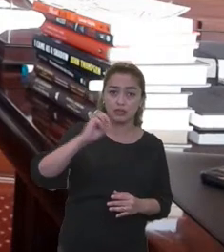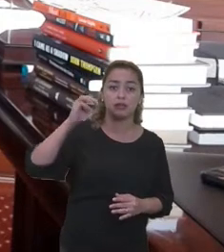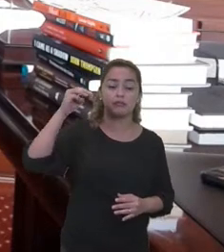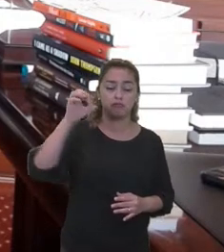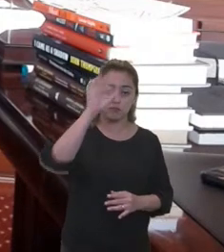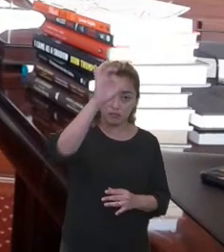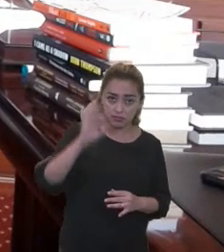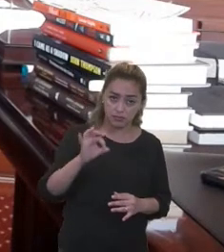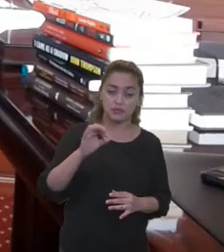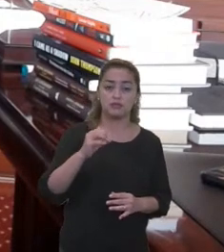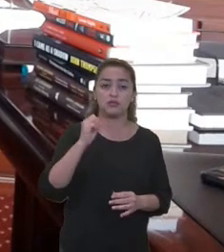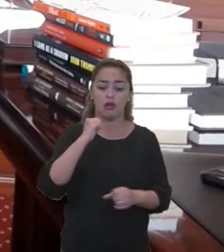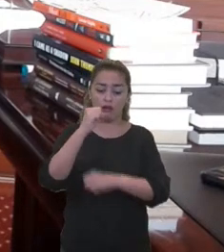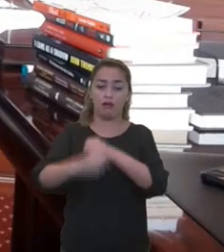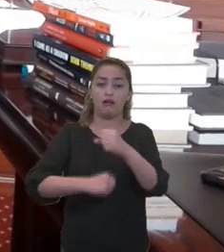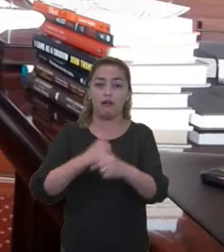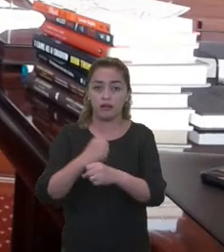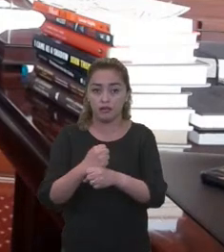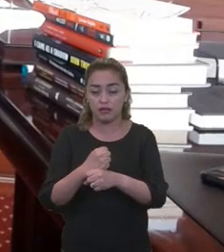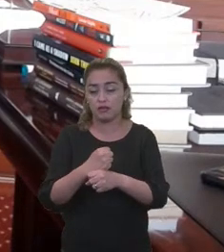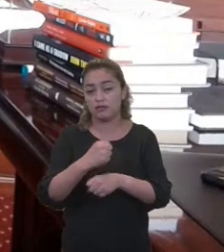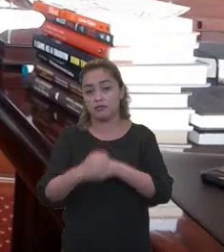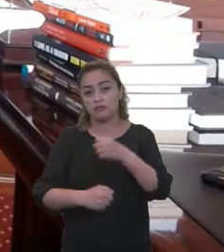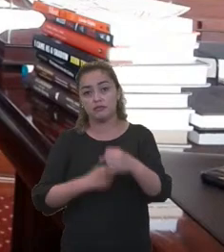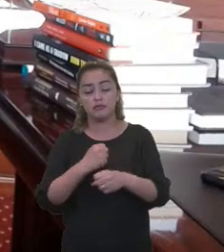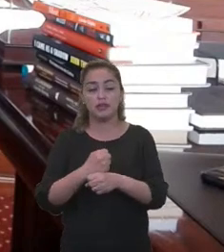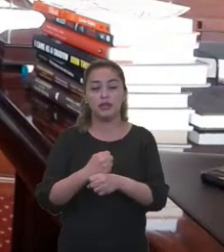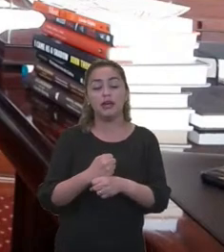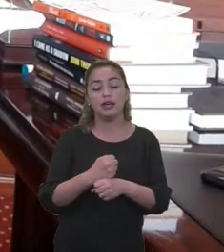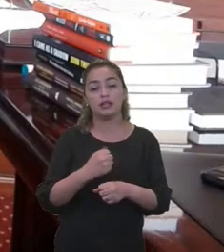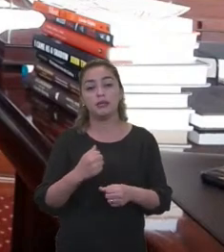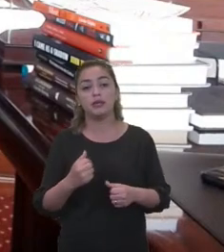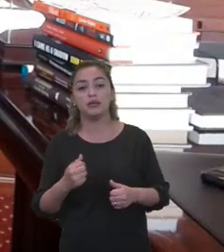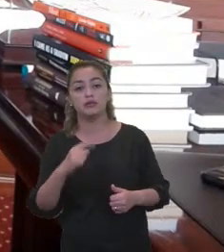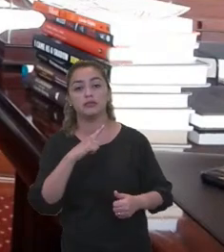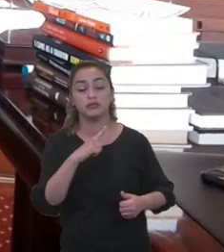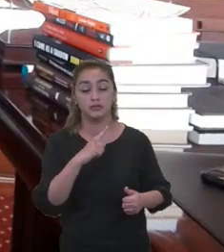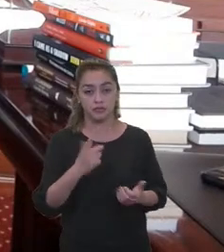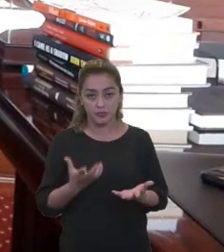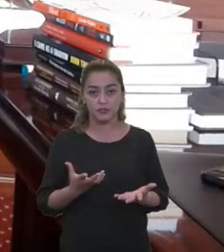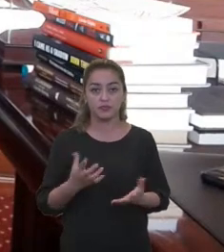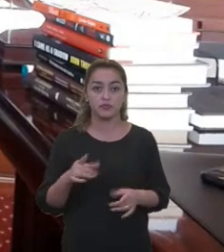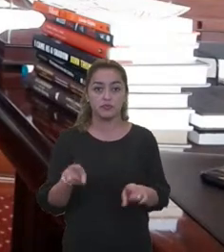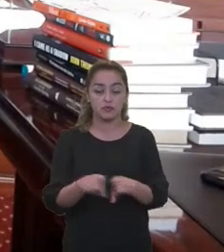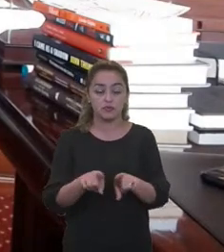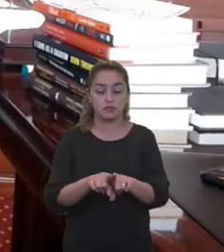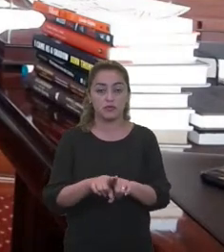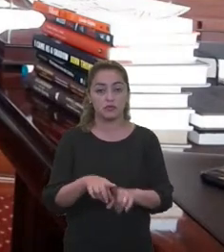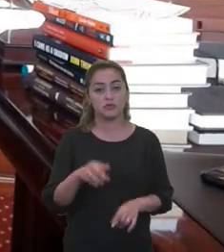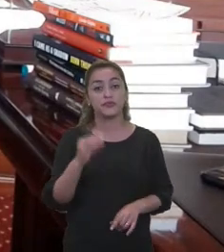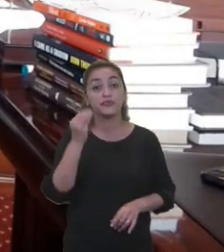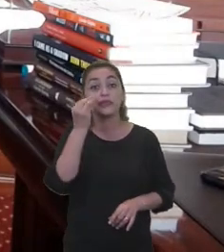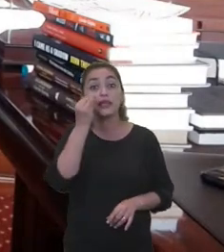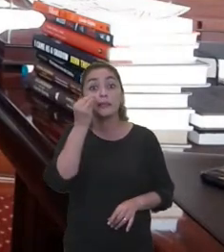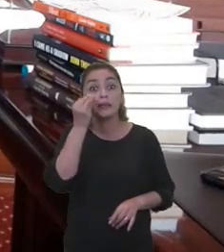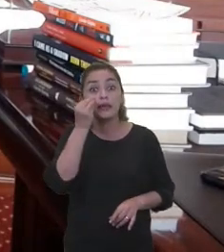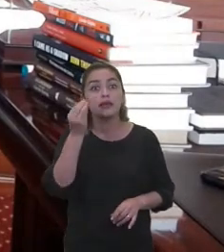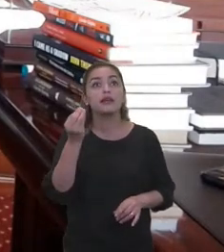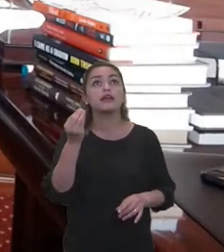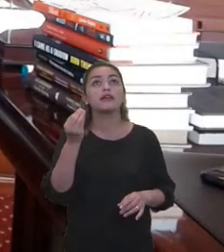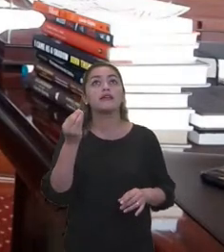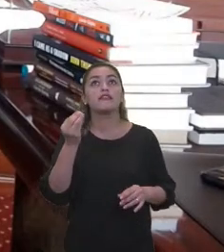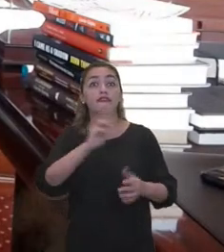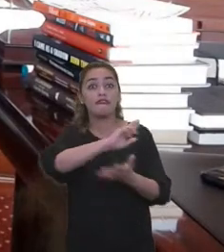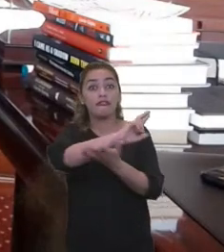2005. It is a major milestone for an organization that was struggling. And it is not in spite of diversity that we were able to do